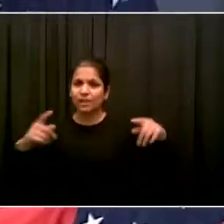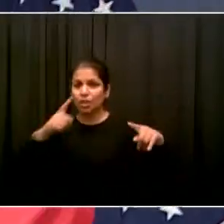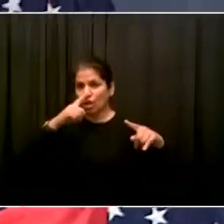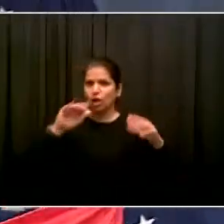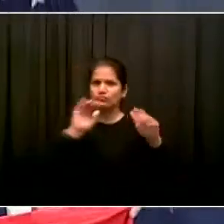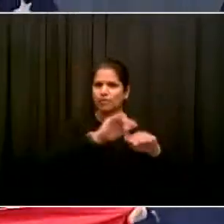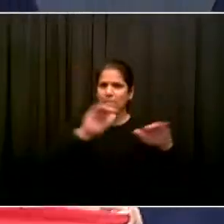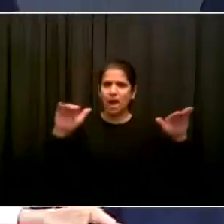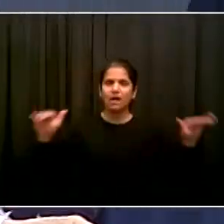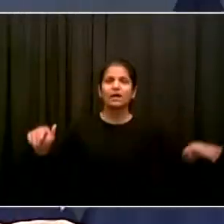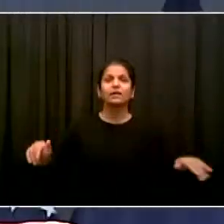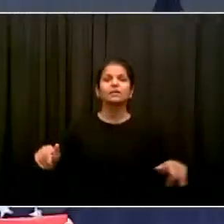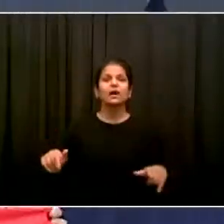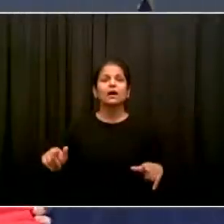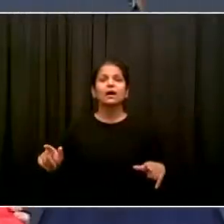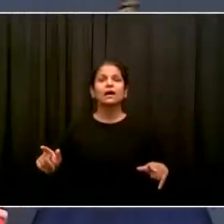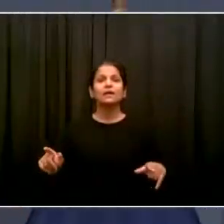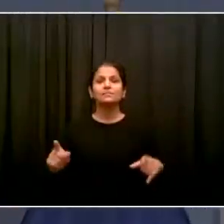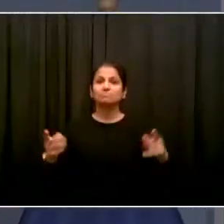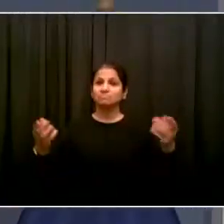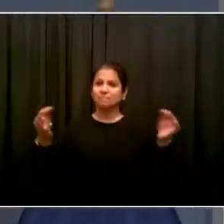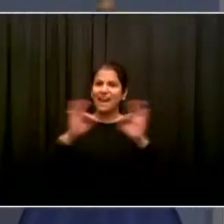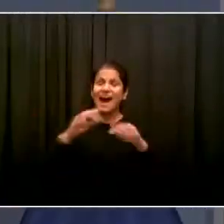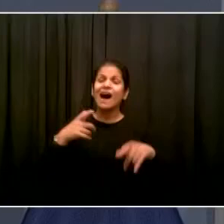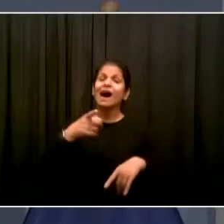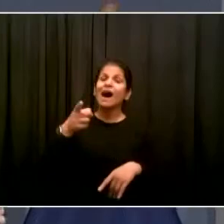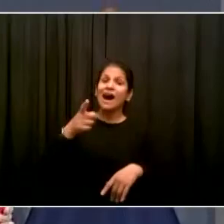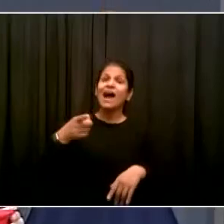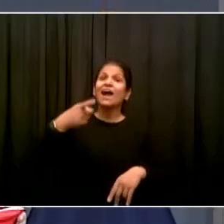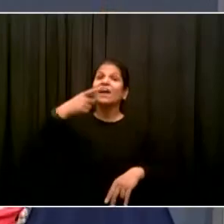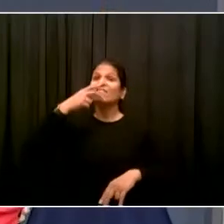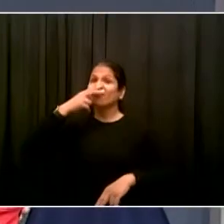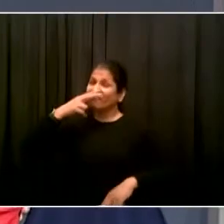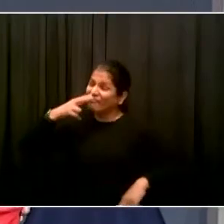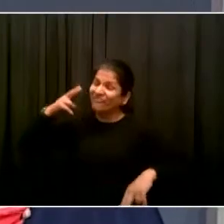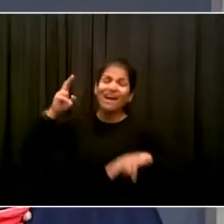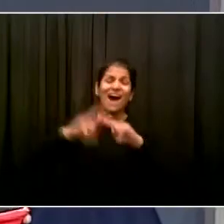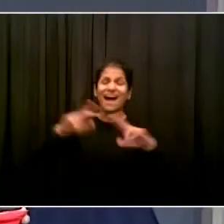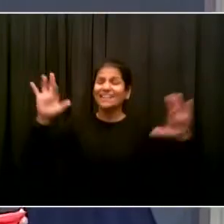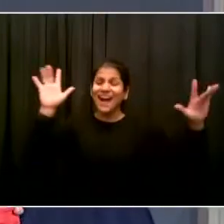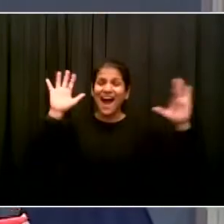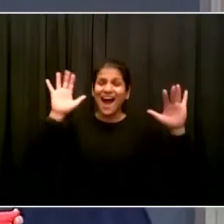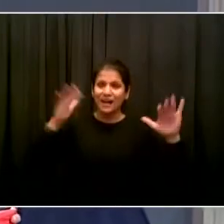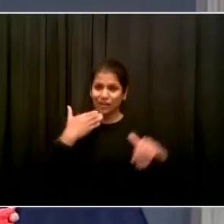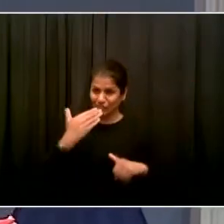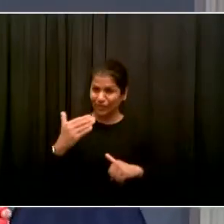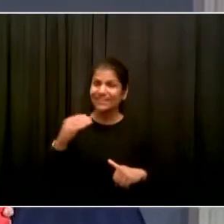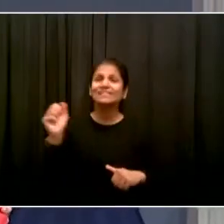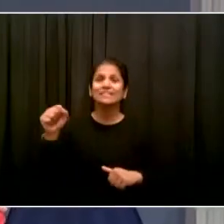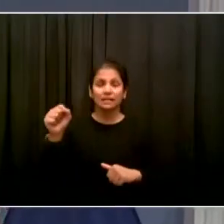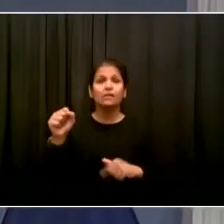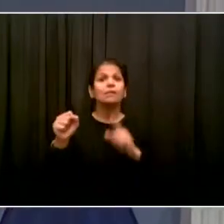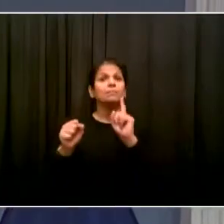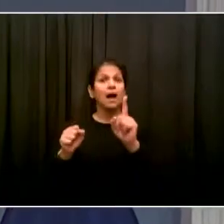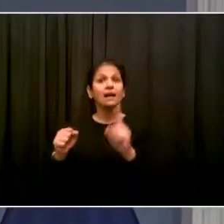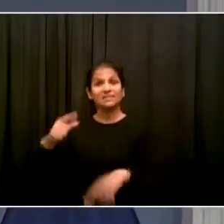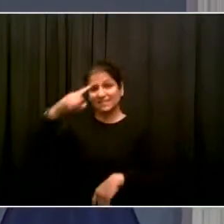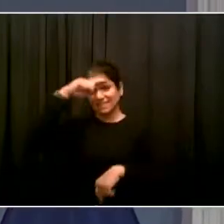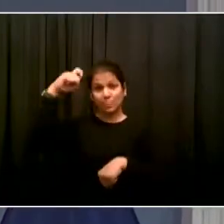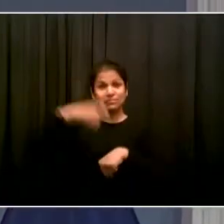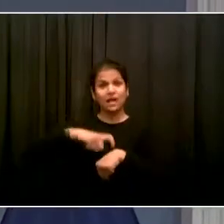going to use my whole wingspan here. This means summer's coming, public beaches, public